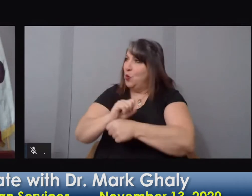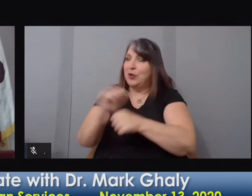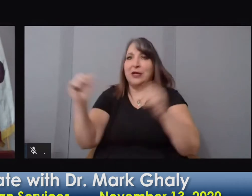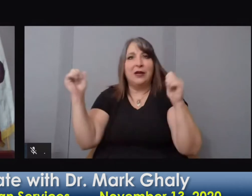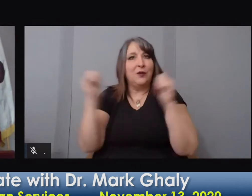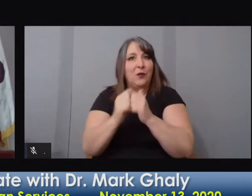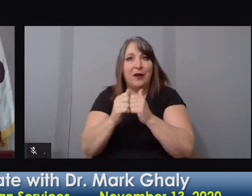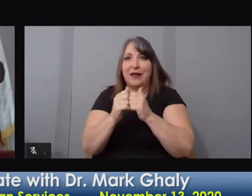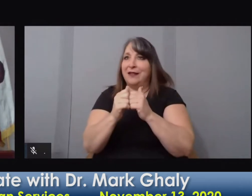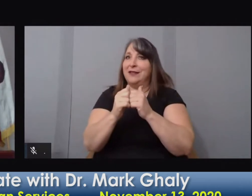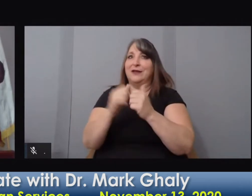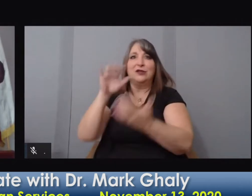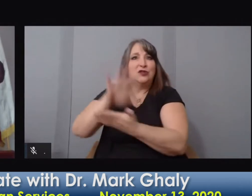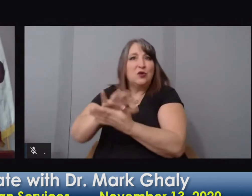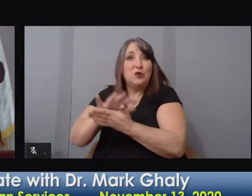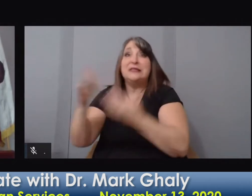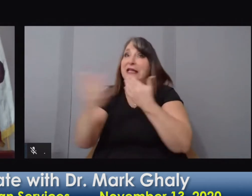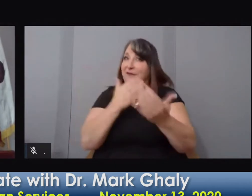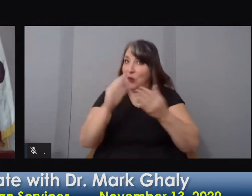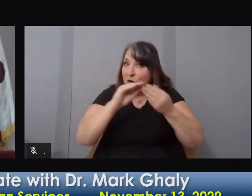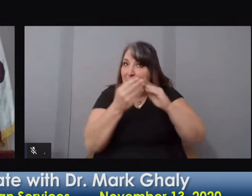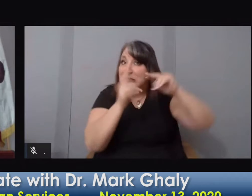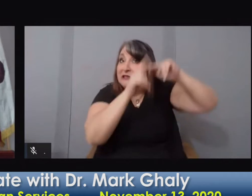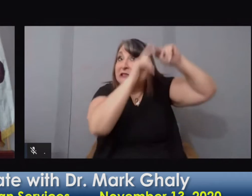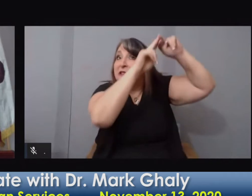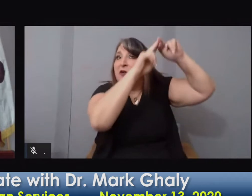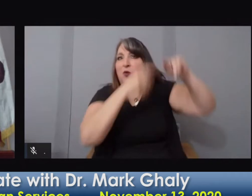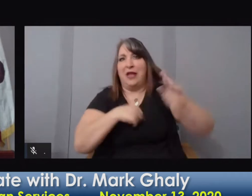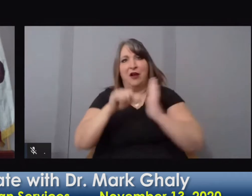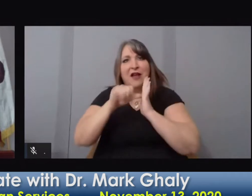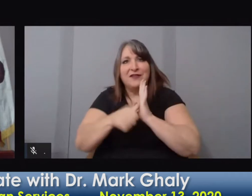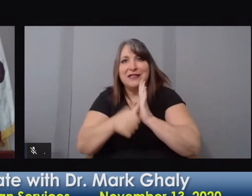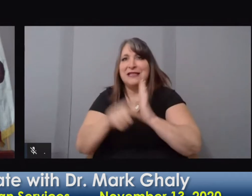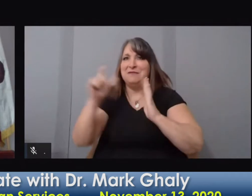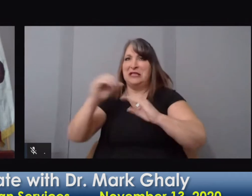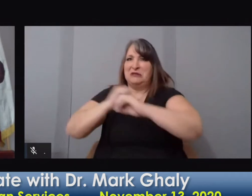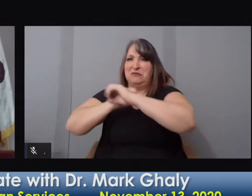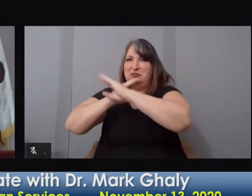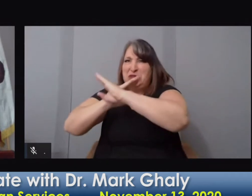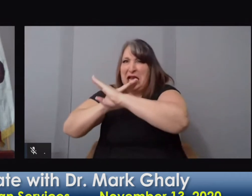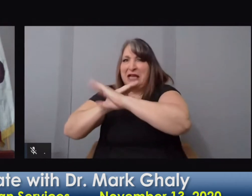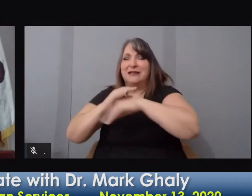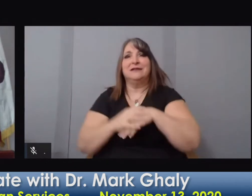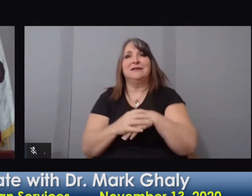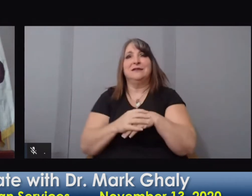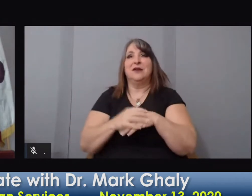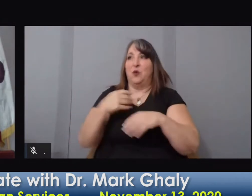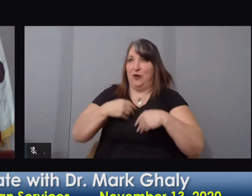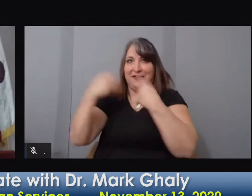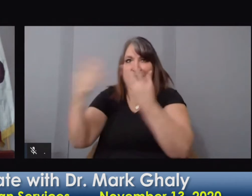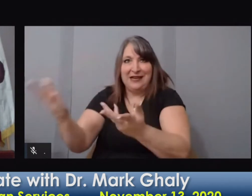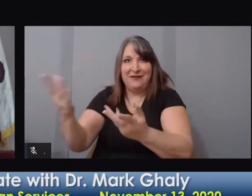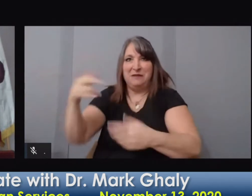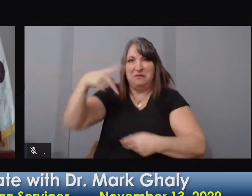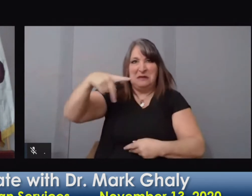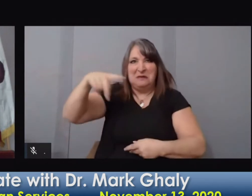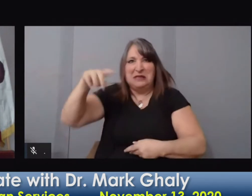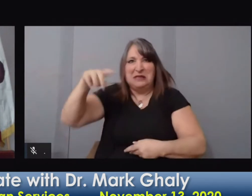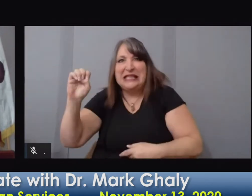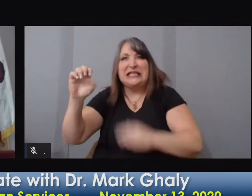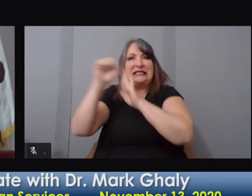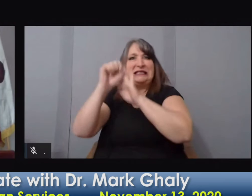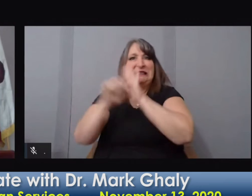cases, making sure we emphasize all the protective factors, things that we've provided schools, both at the state and the local